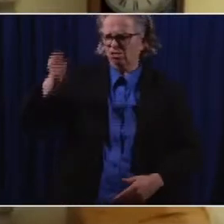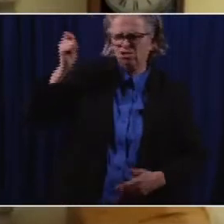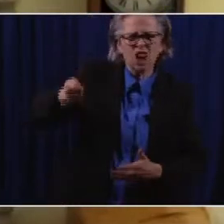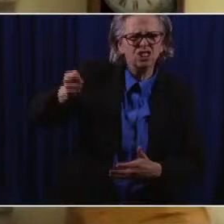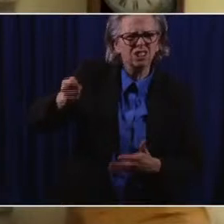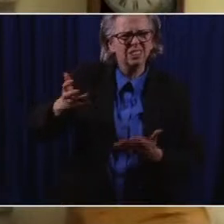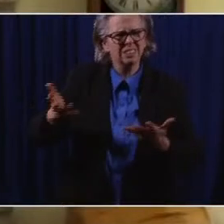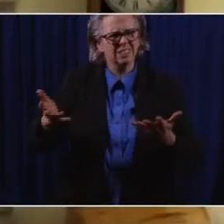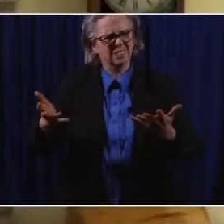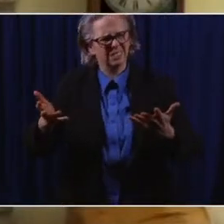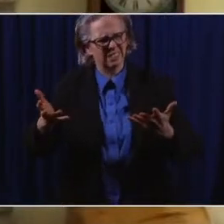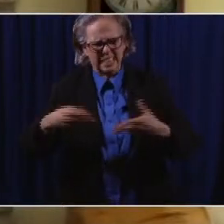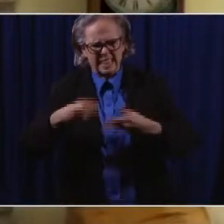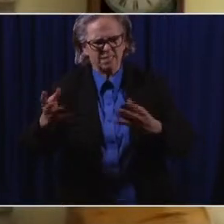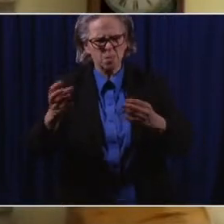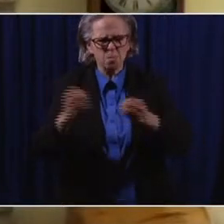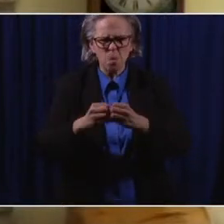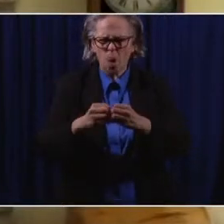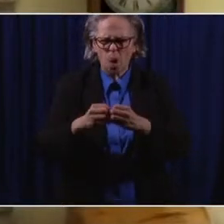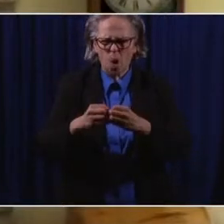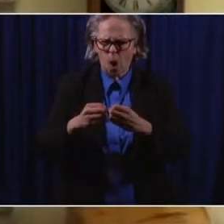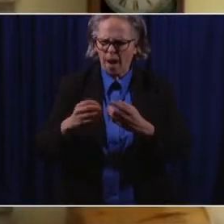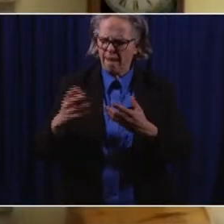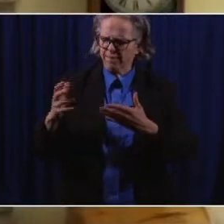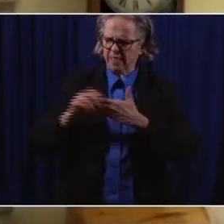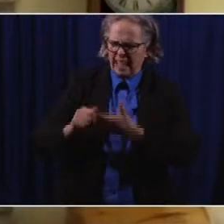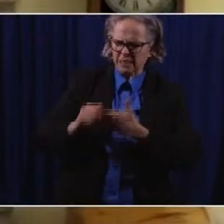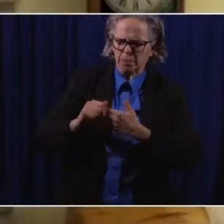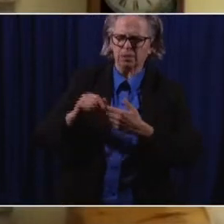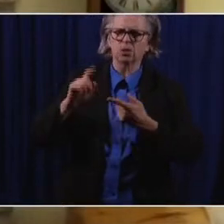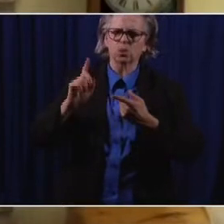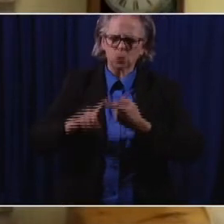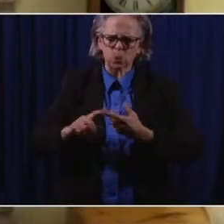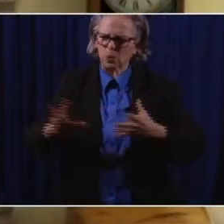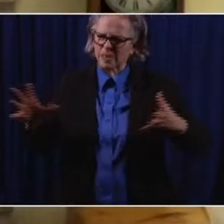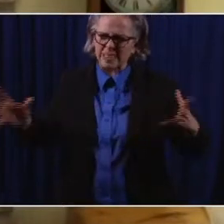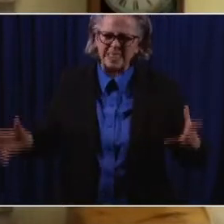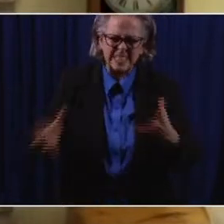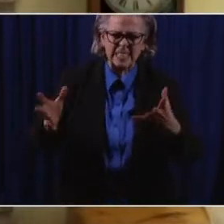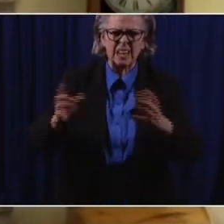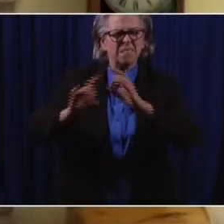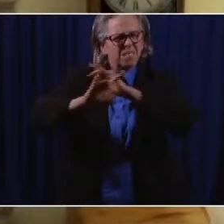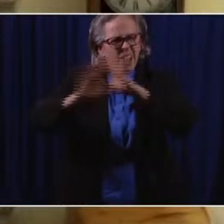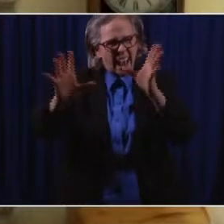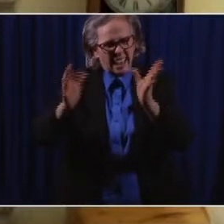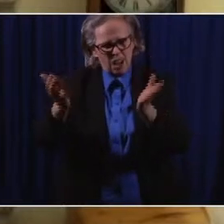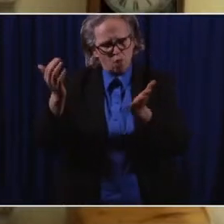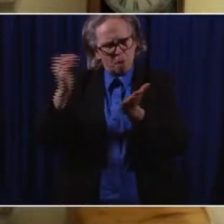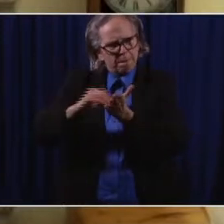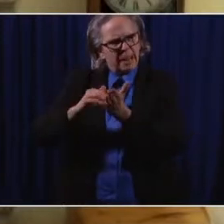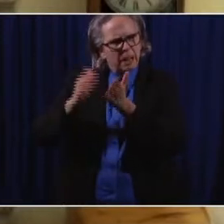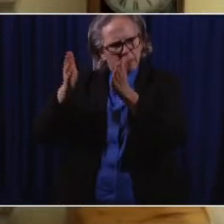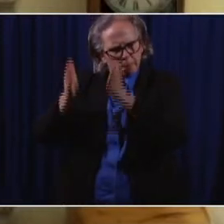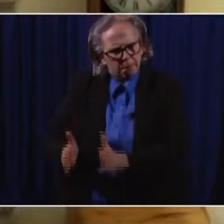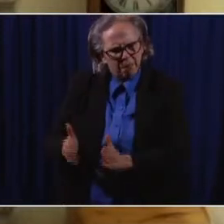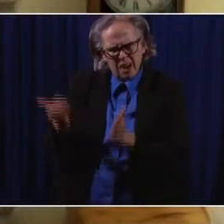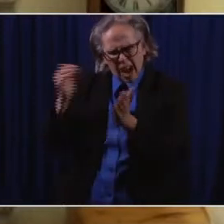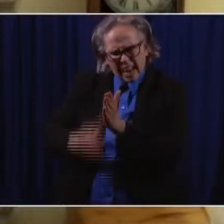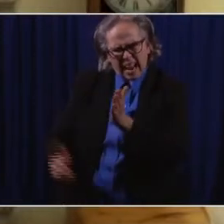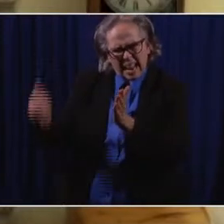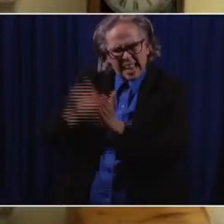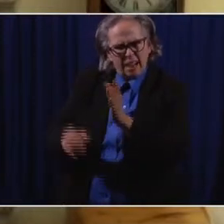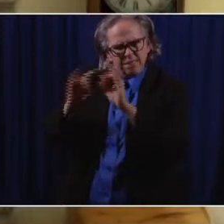this relatively small number of violent repeat offenders off our streets. The legislation we announced